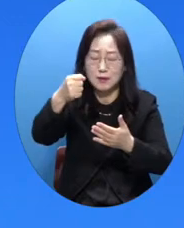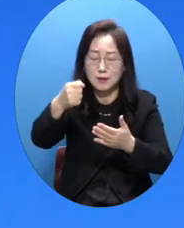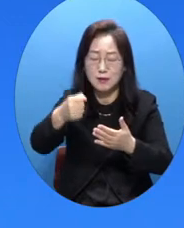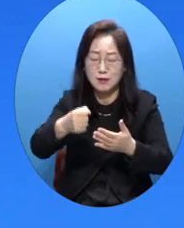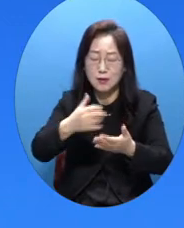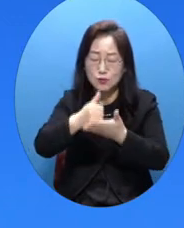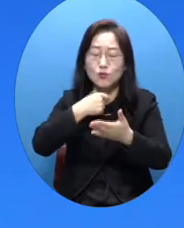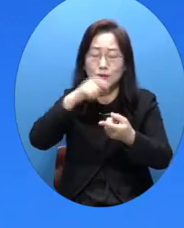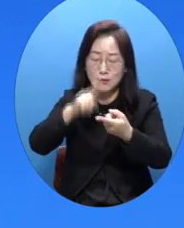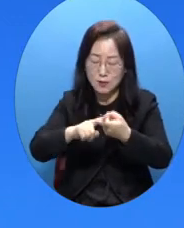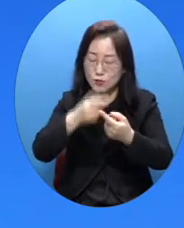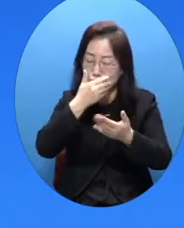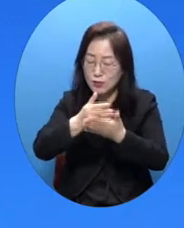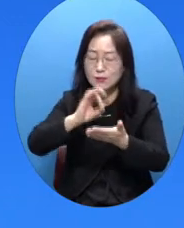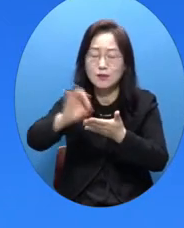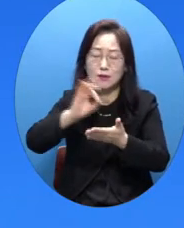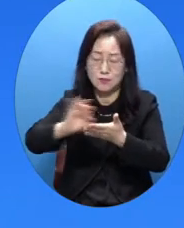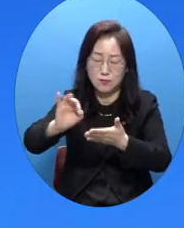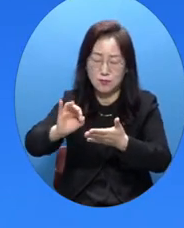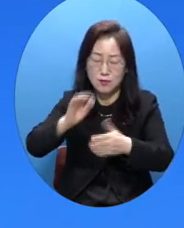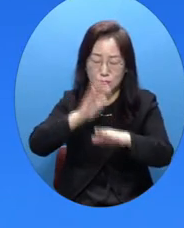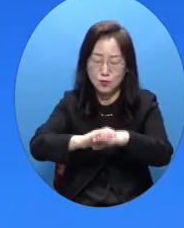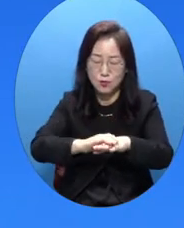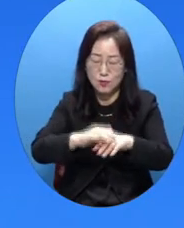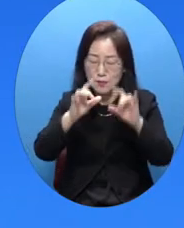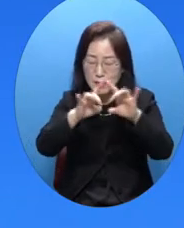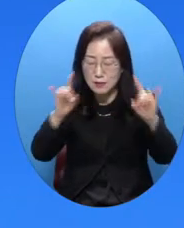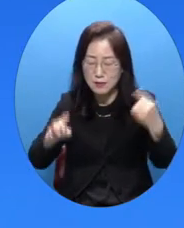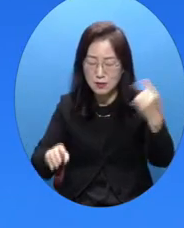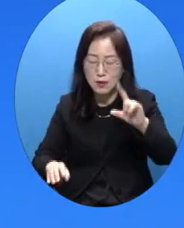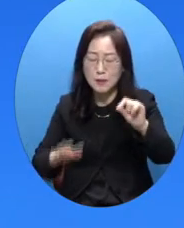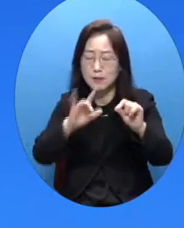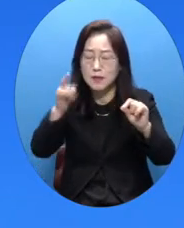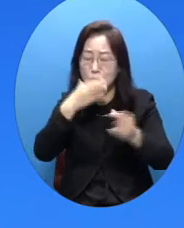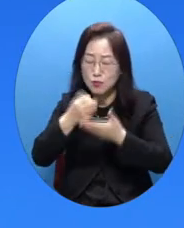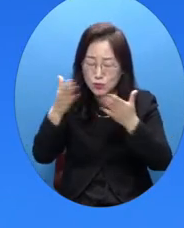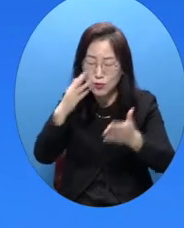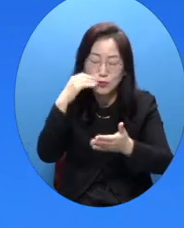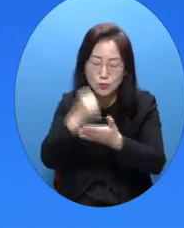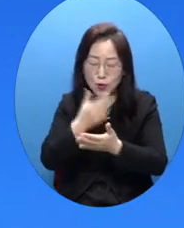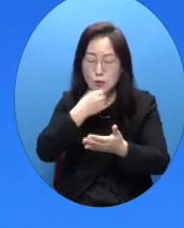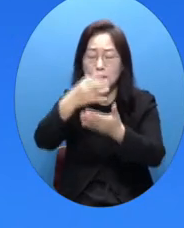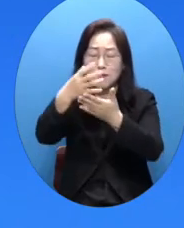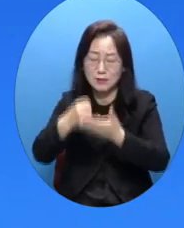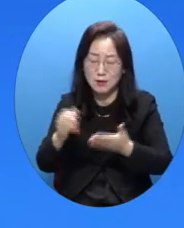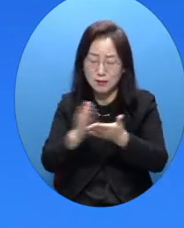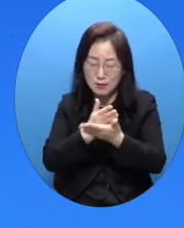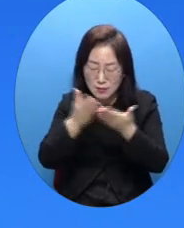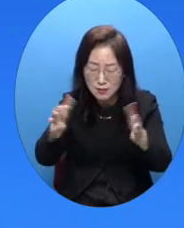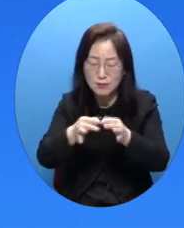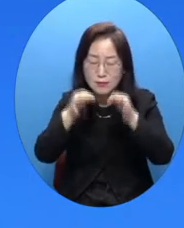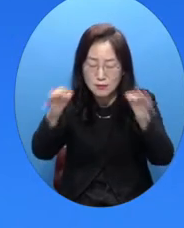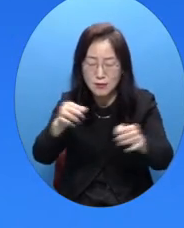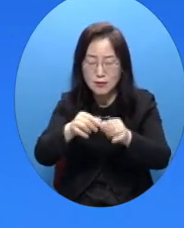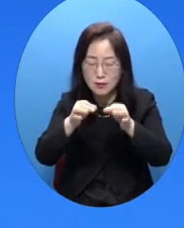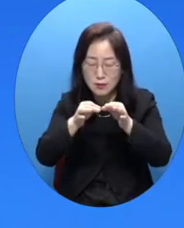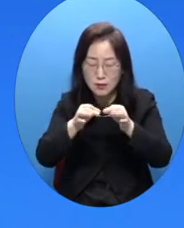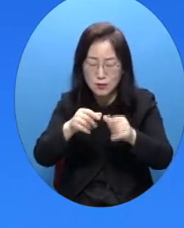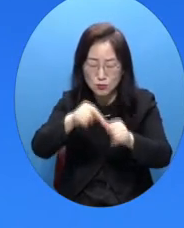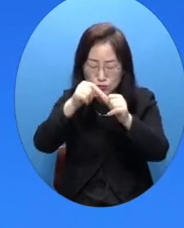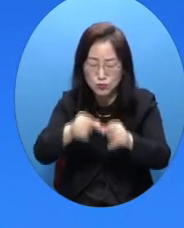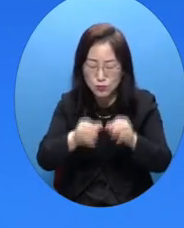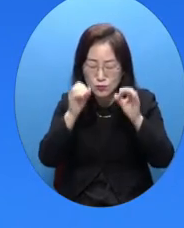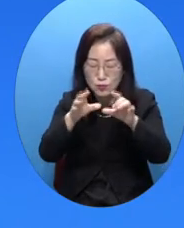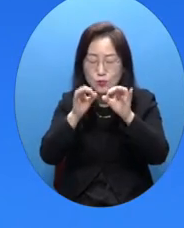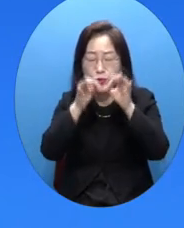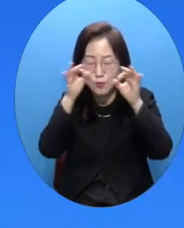who's full of love grace and mercy we pray that those who have given offerings will enjoy prosper in their life